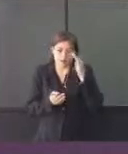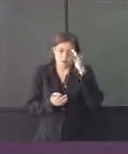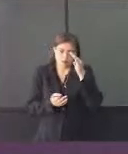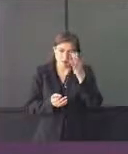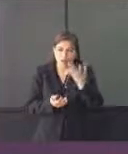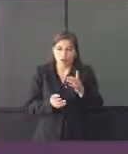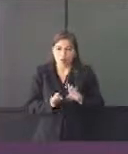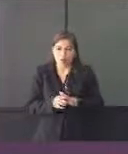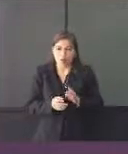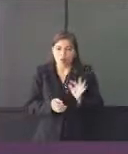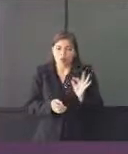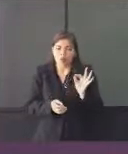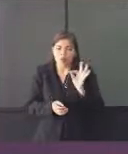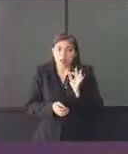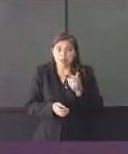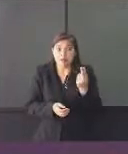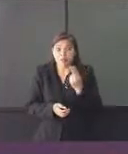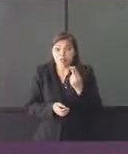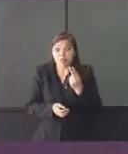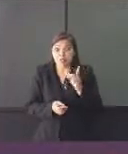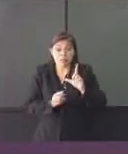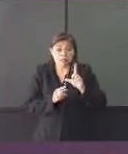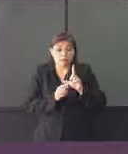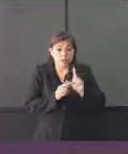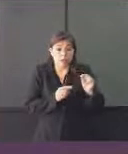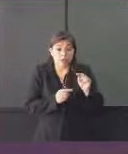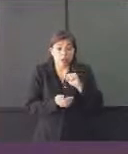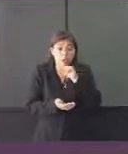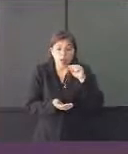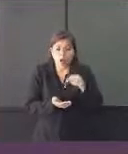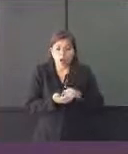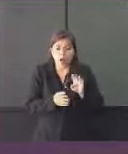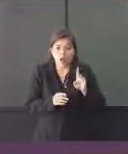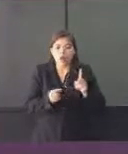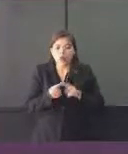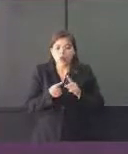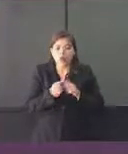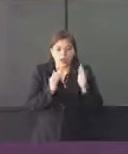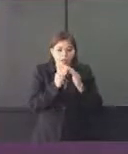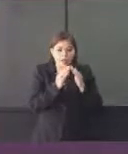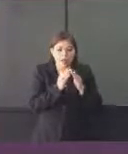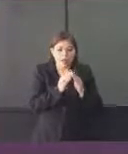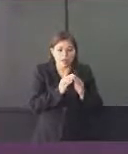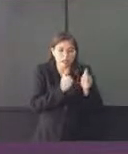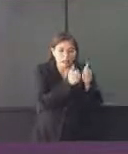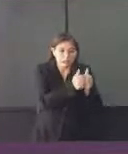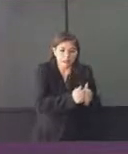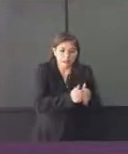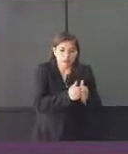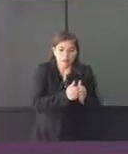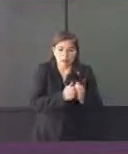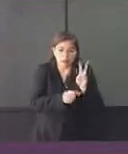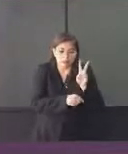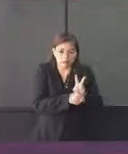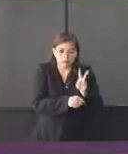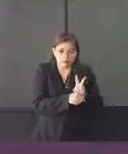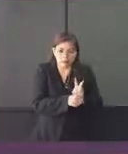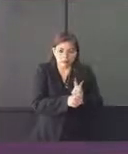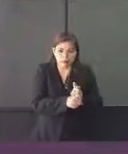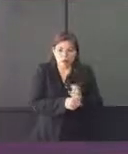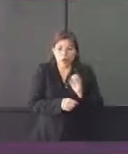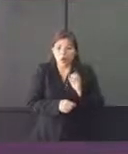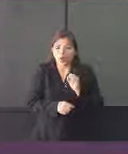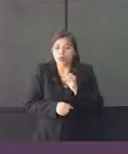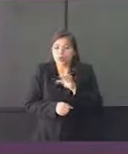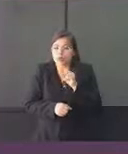strategies, and even if they have to go to a shelter, they will go there.